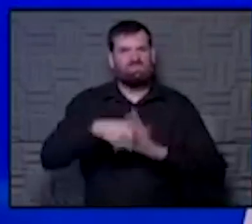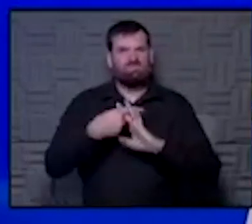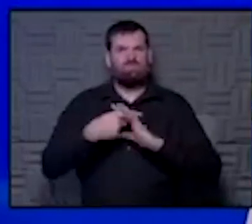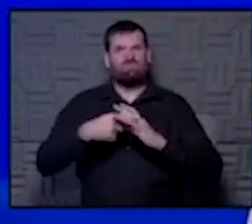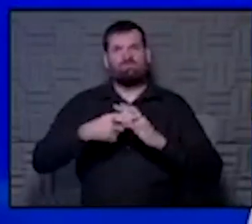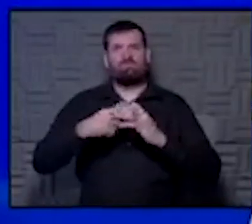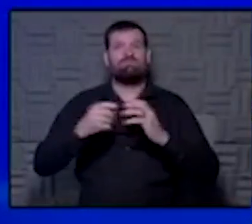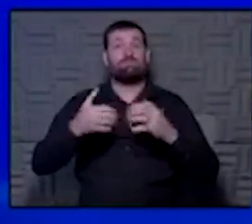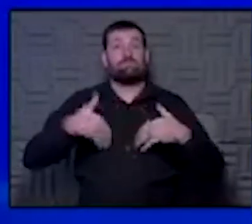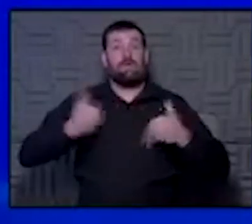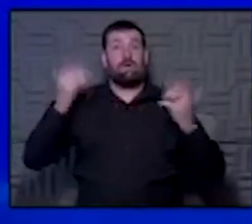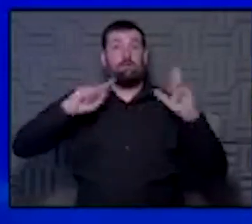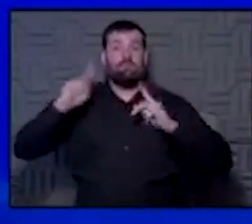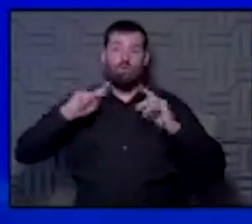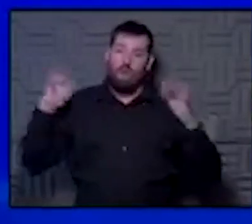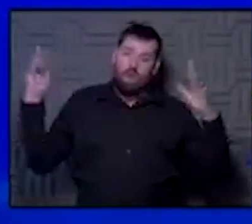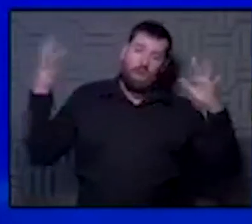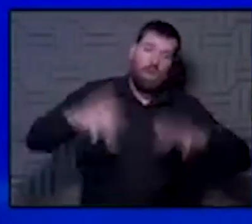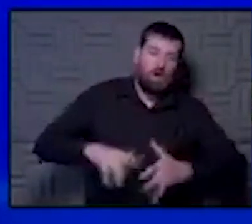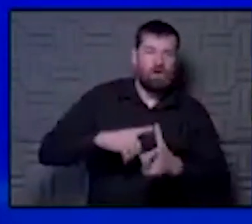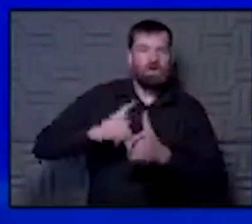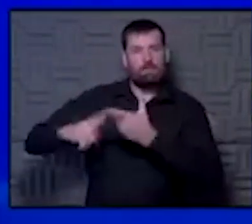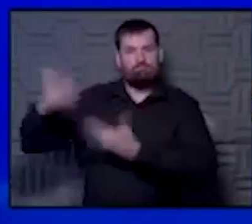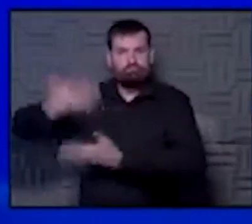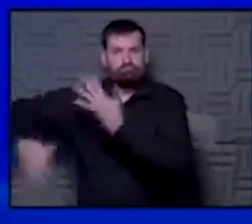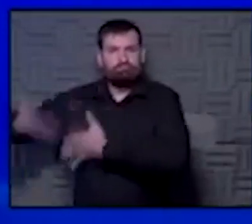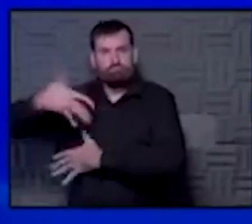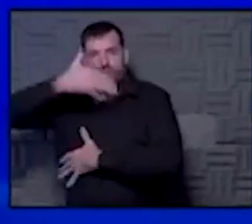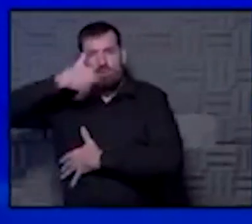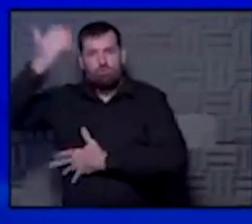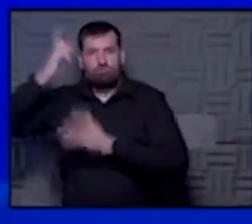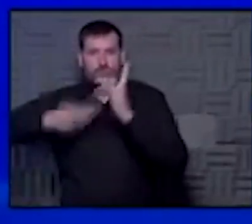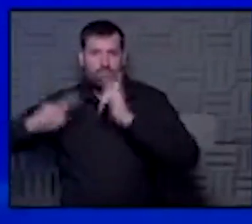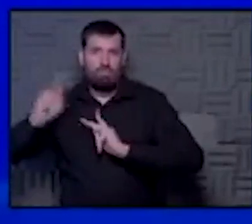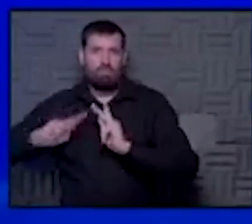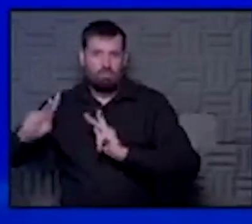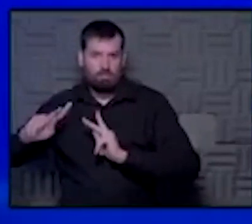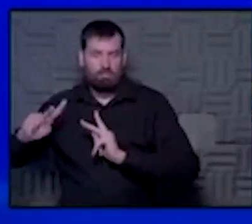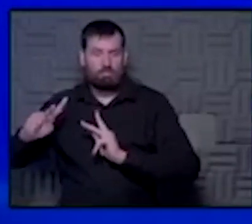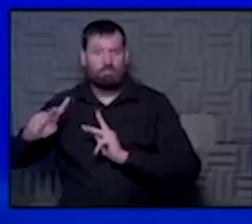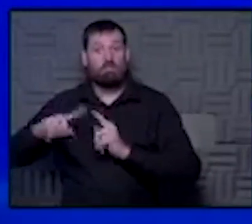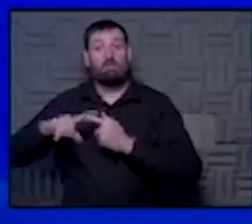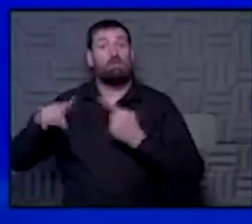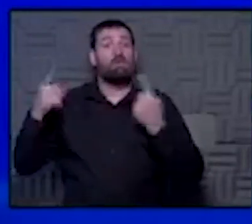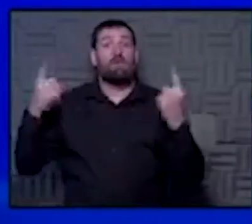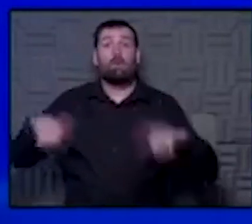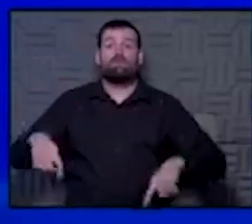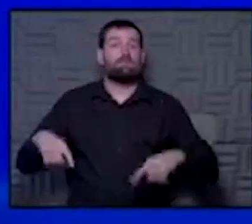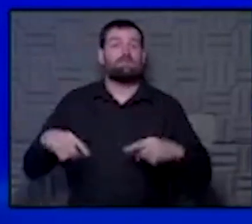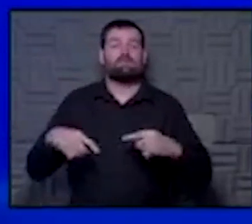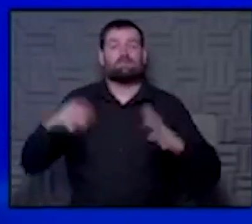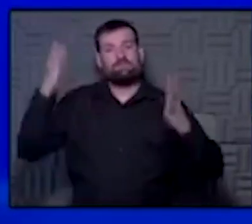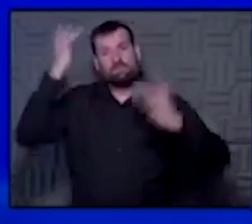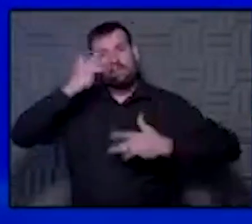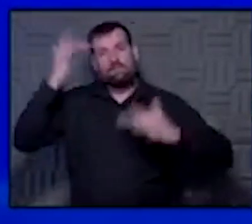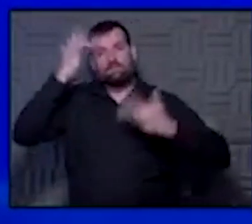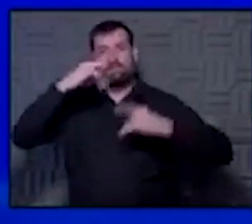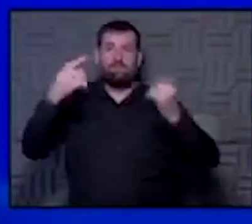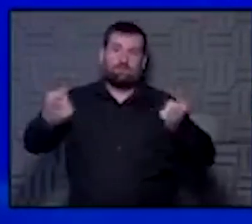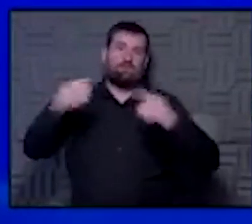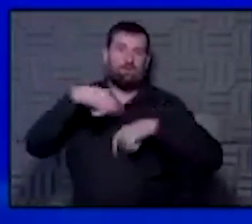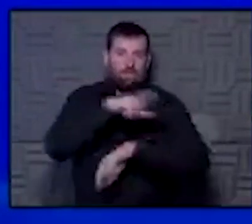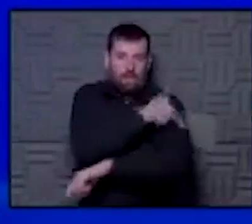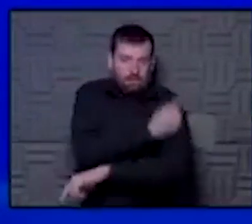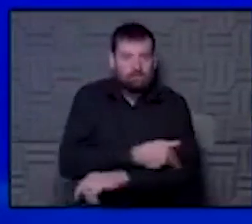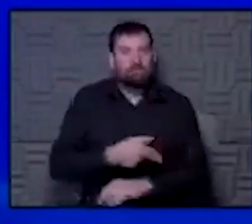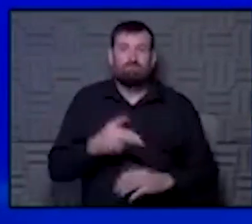gatherings of younger people who then bring it to an older population, and then what happens is people get sick and they come in the hospital